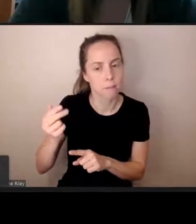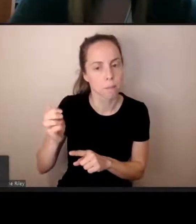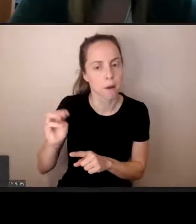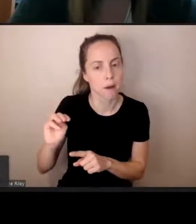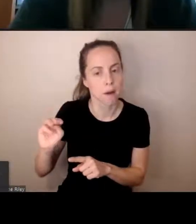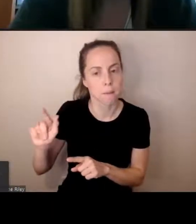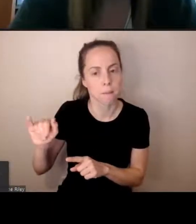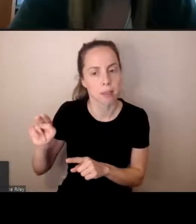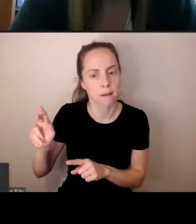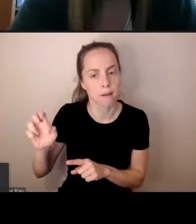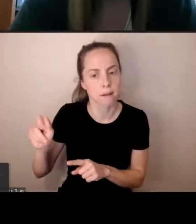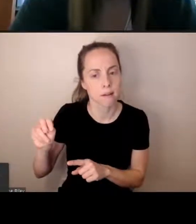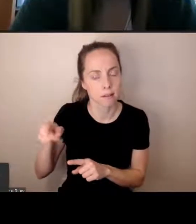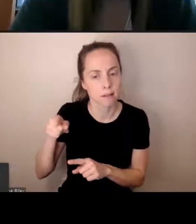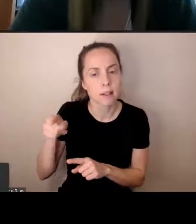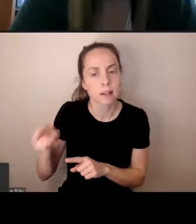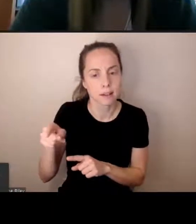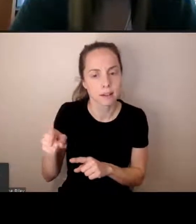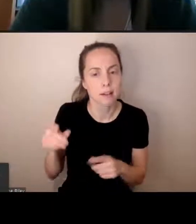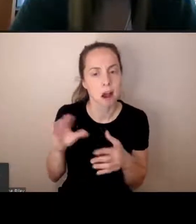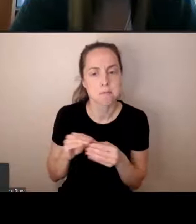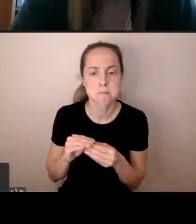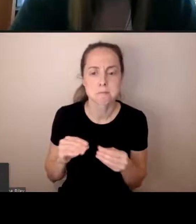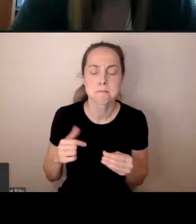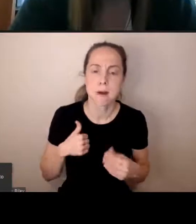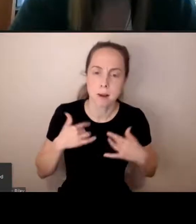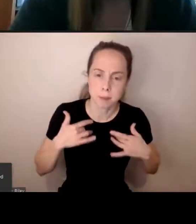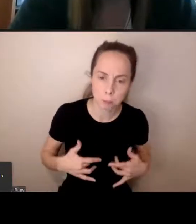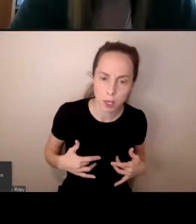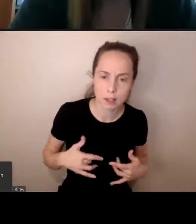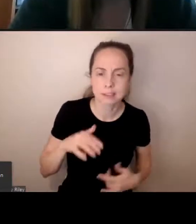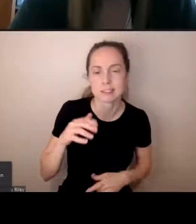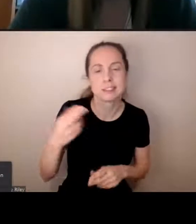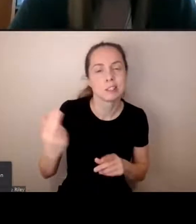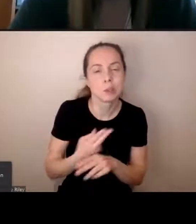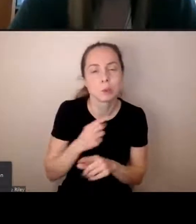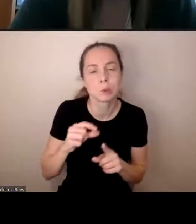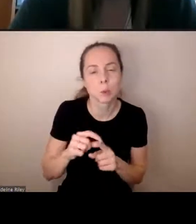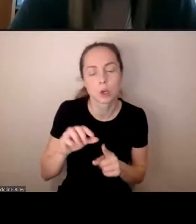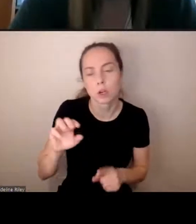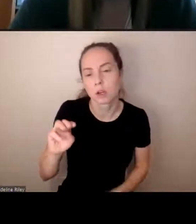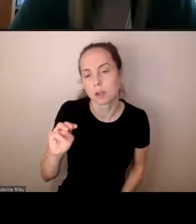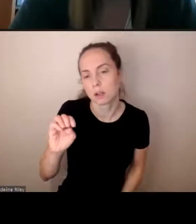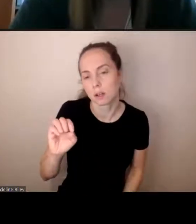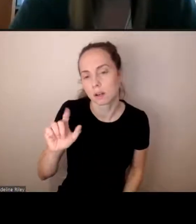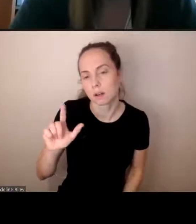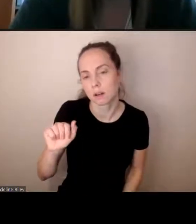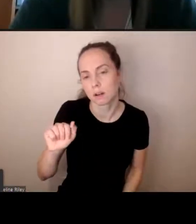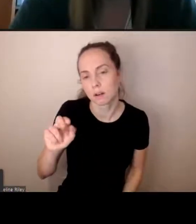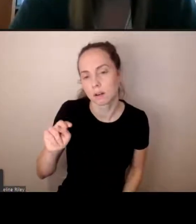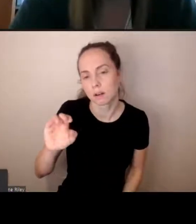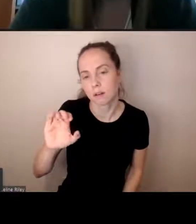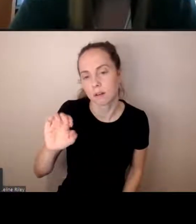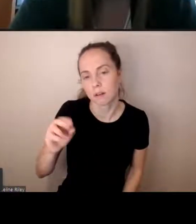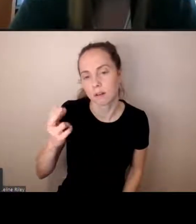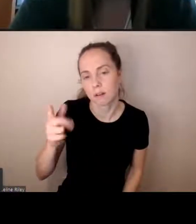office 7 times and lost before he actually won an election. And I don't think he would have kept running if he was just